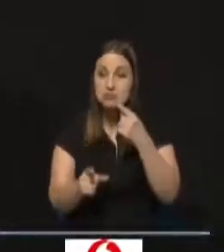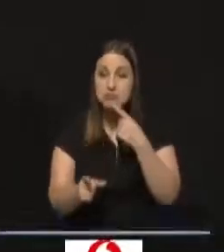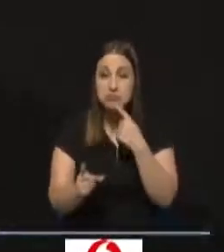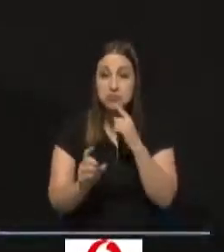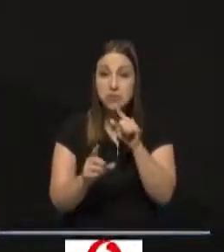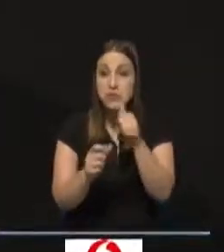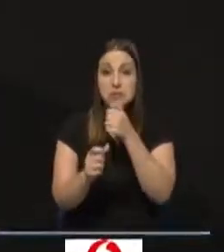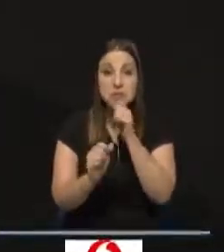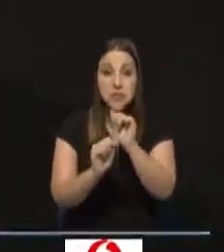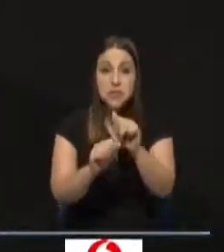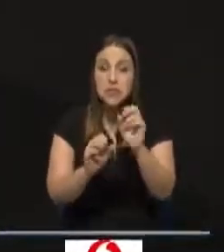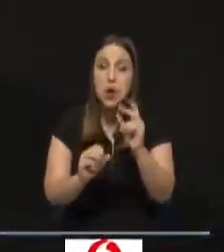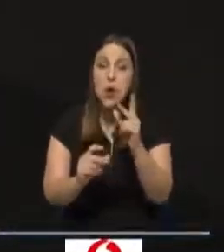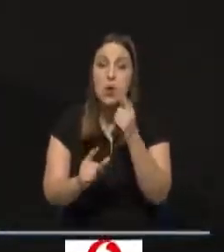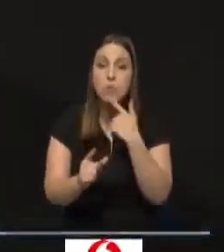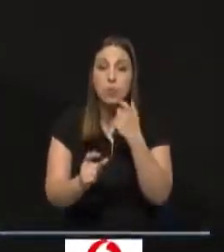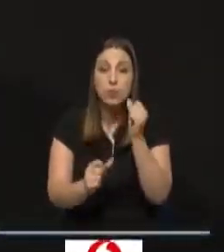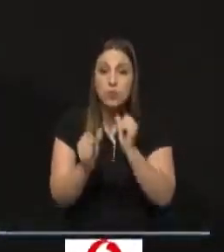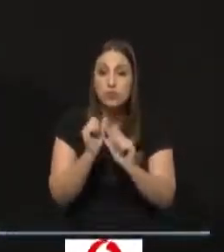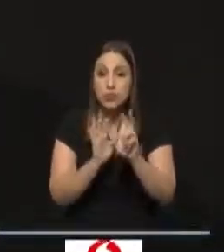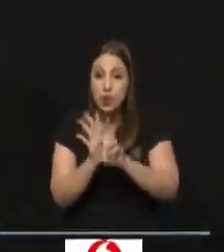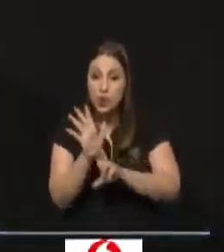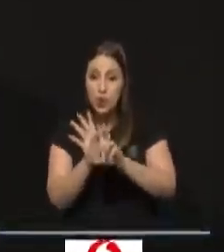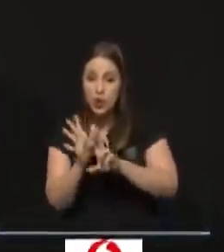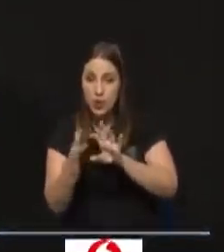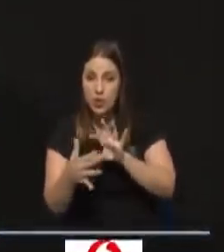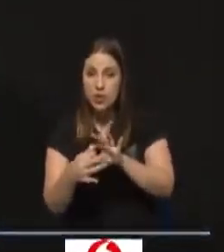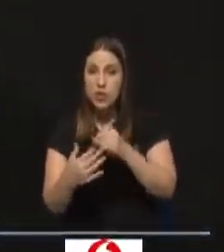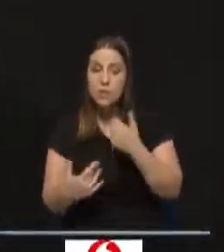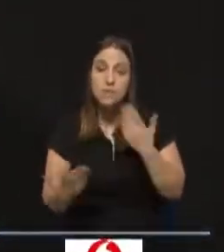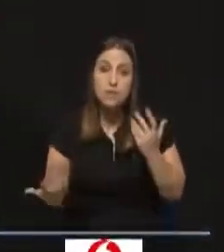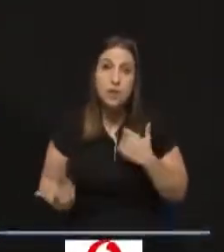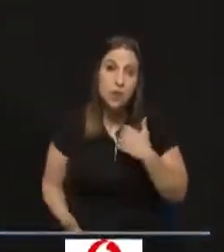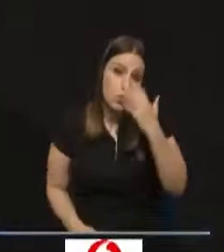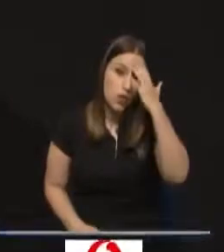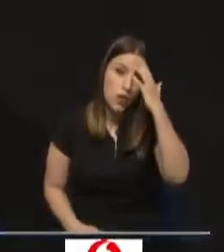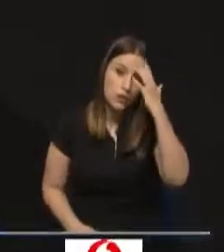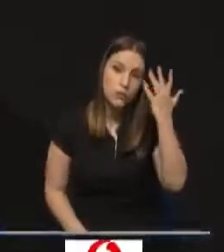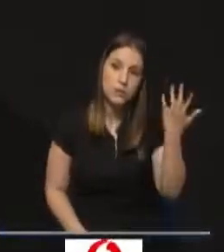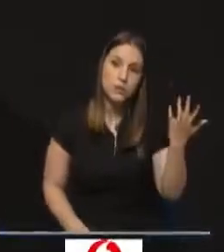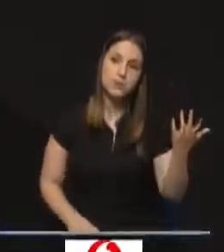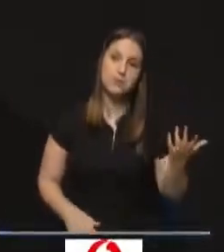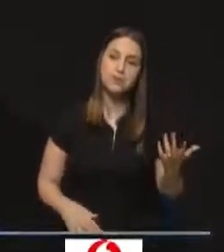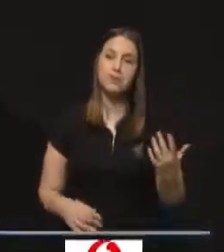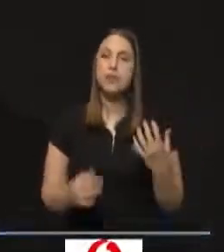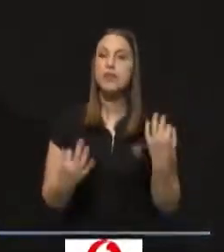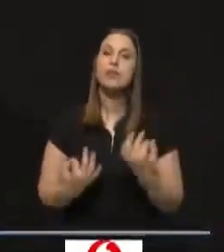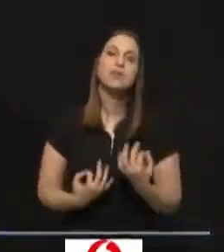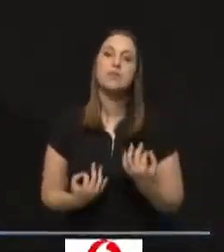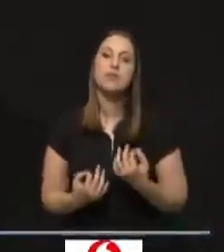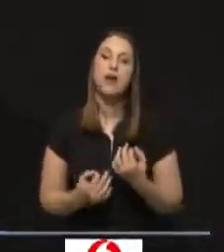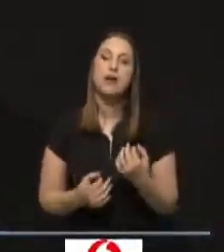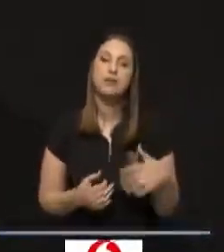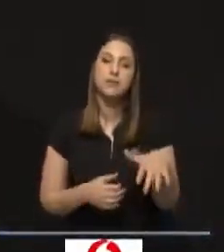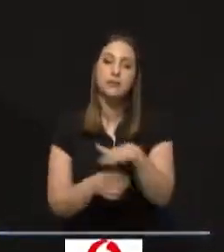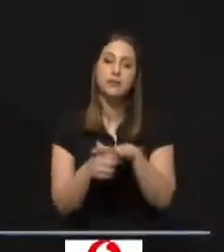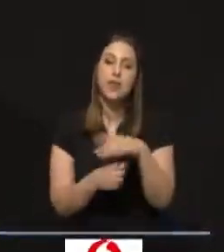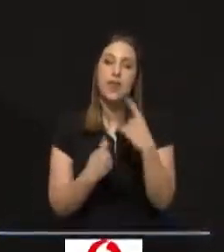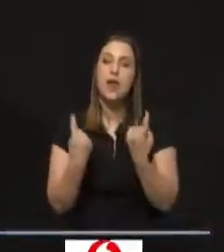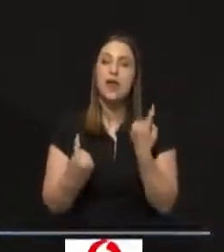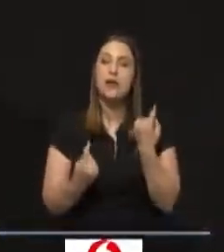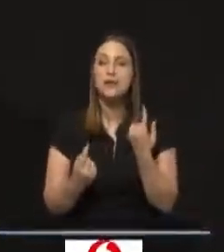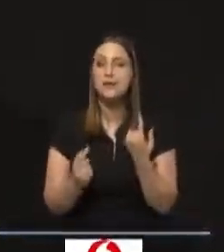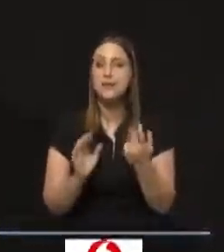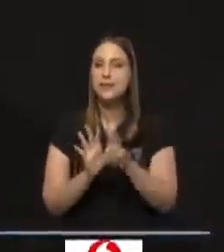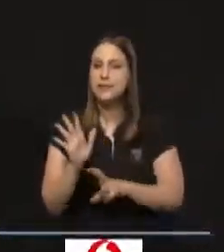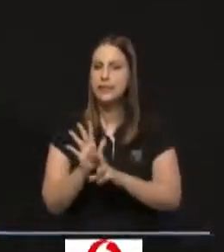question. I'm asking that straightforward about regulation. I think that any time the market is less